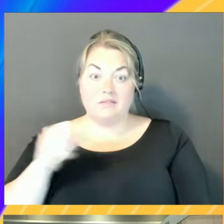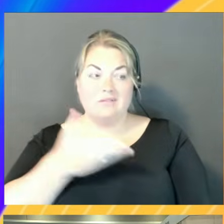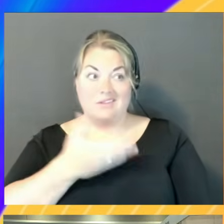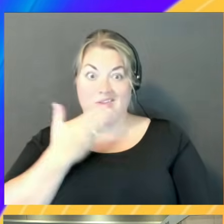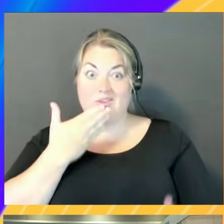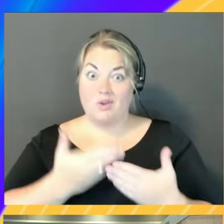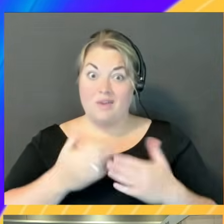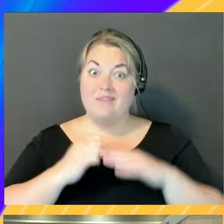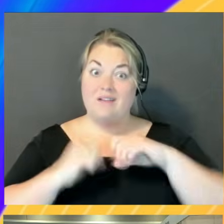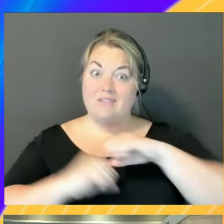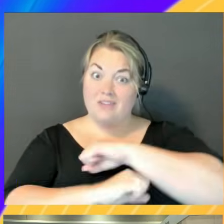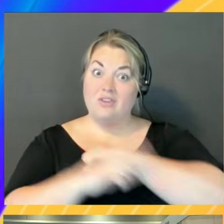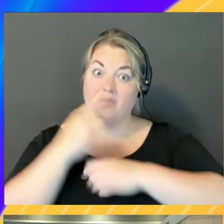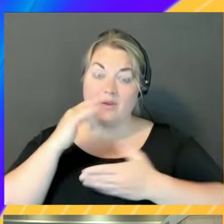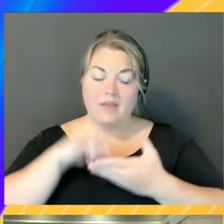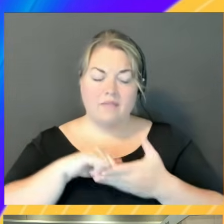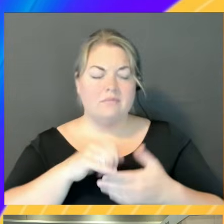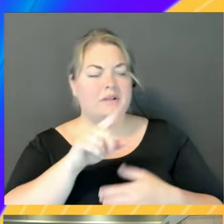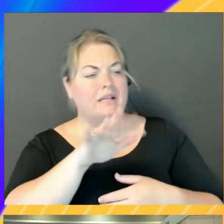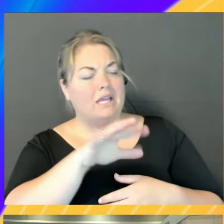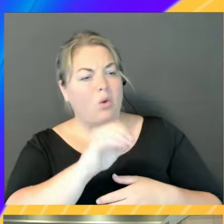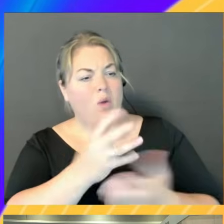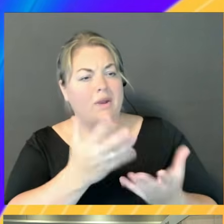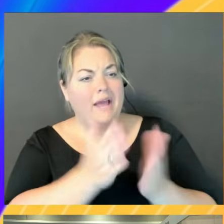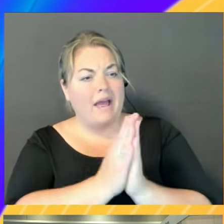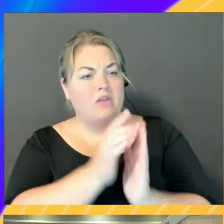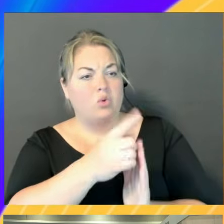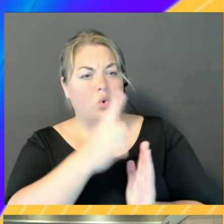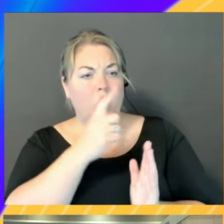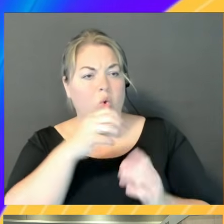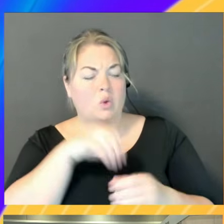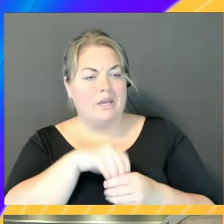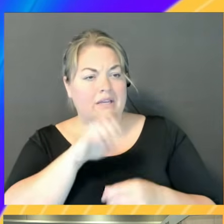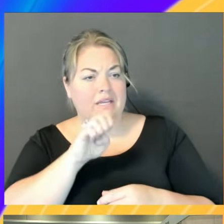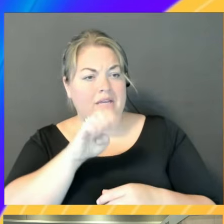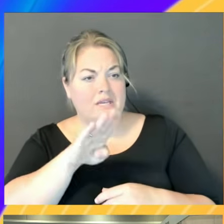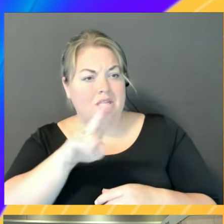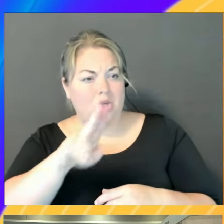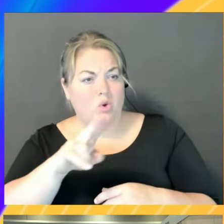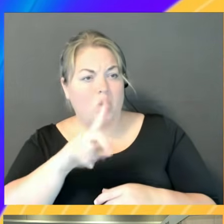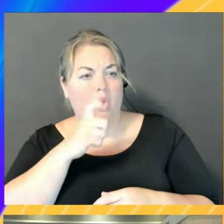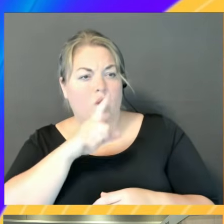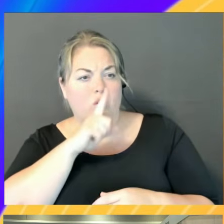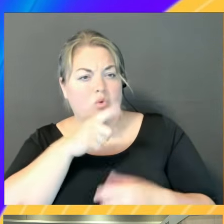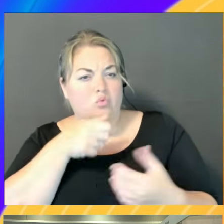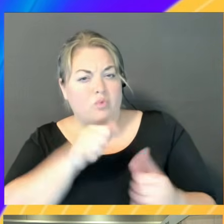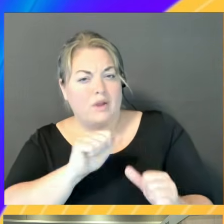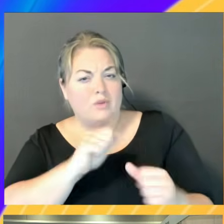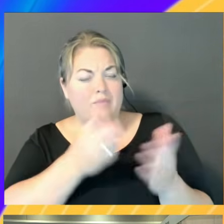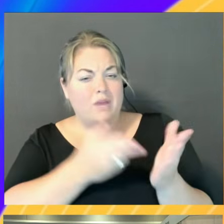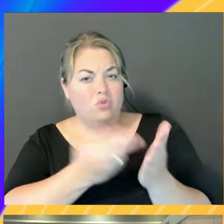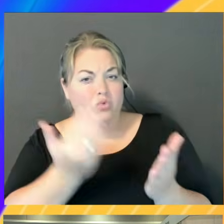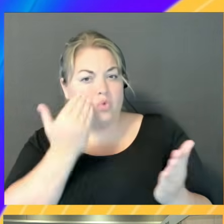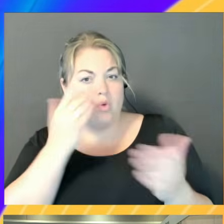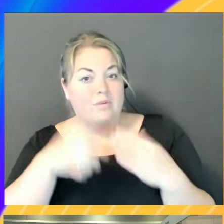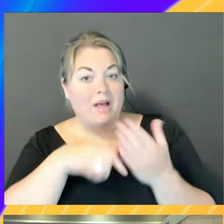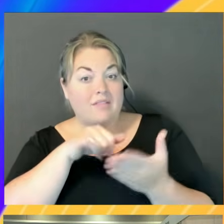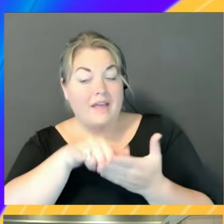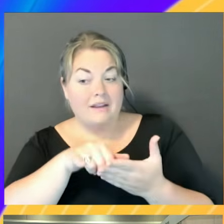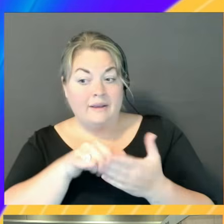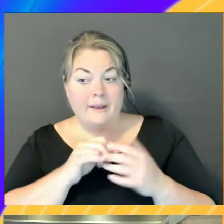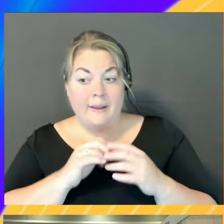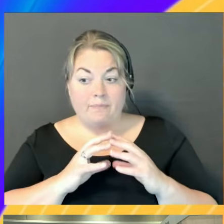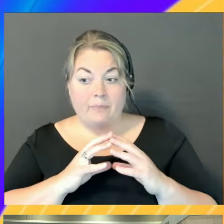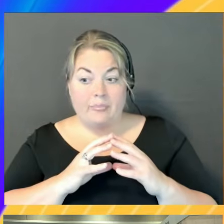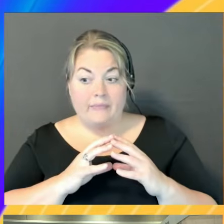in EDU, who at the college are you guys trying to make sure knows about this? Is this